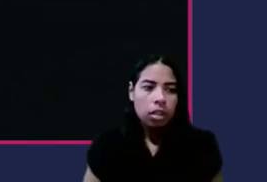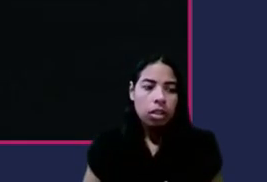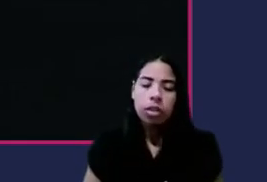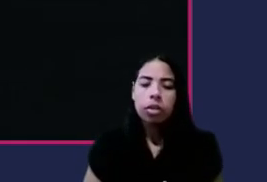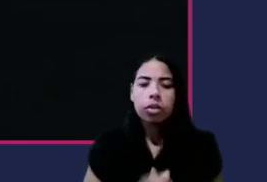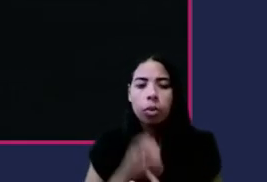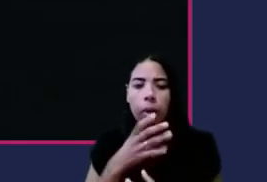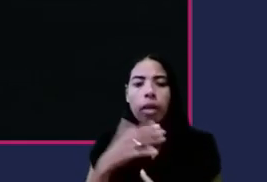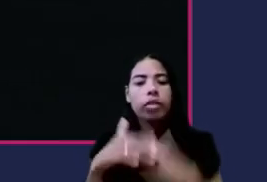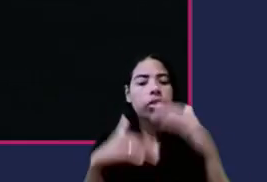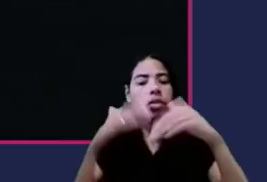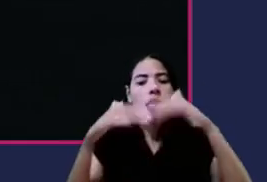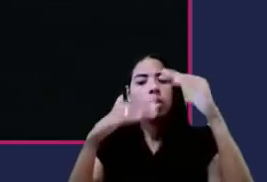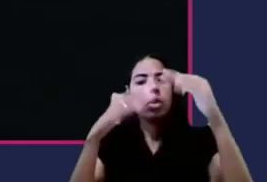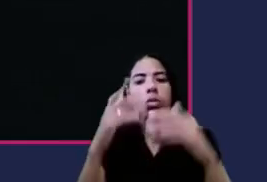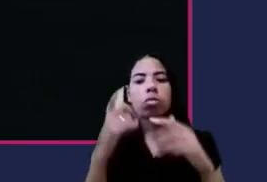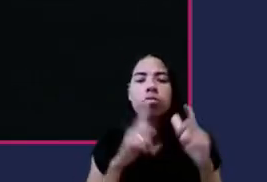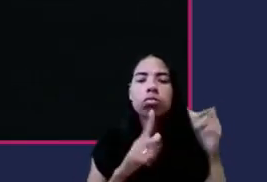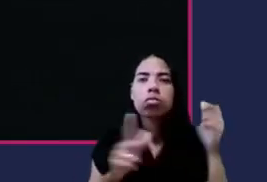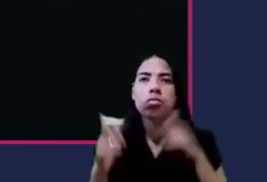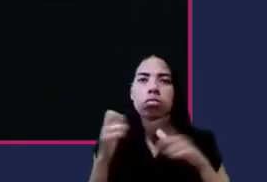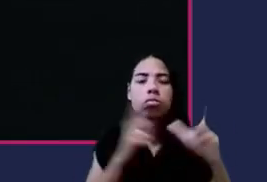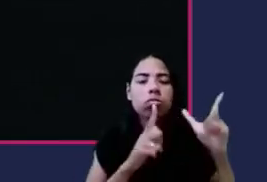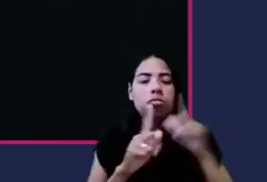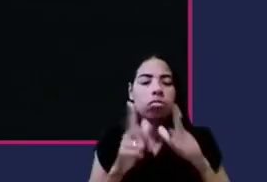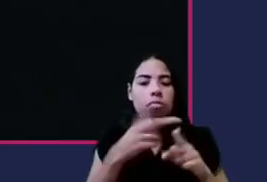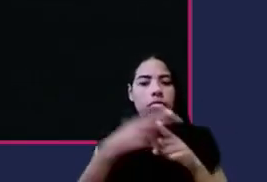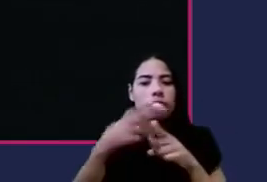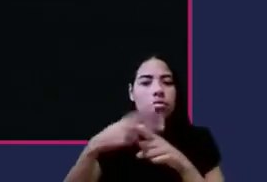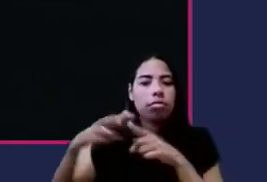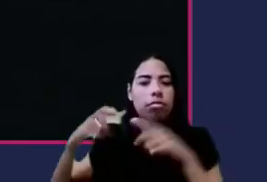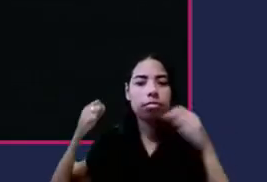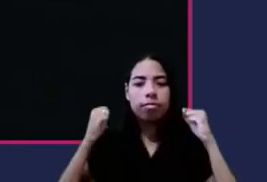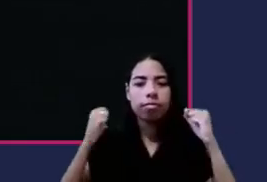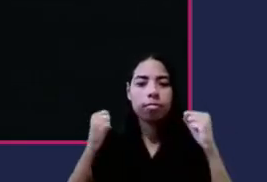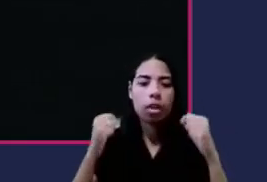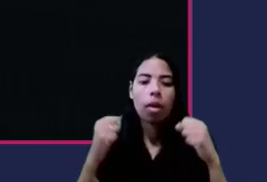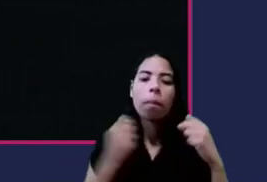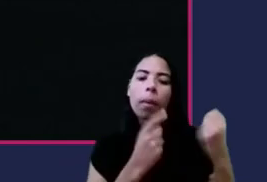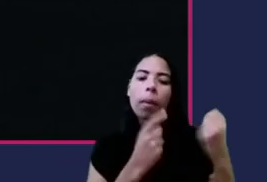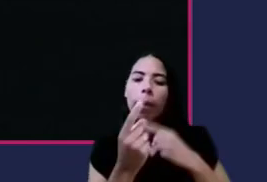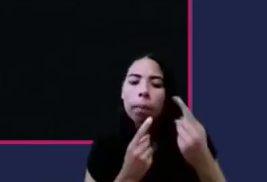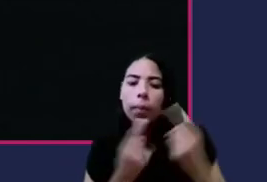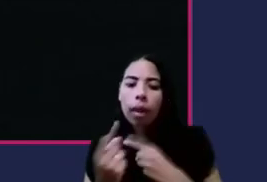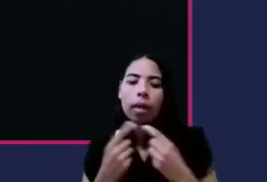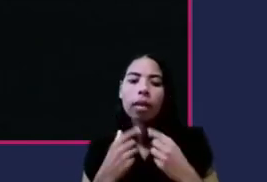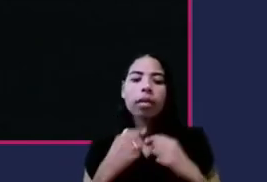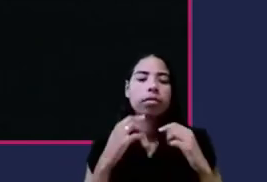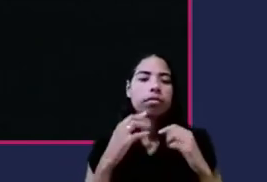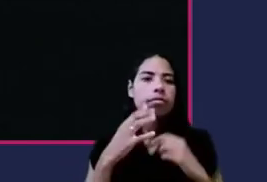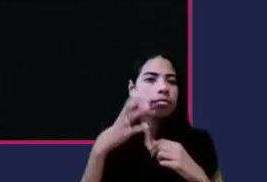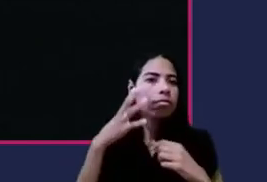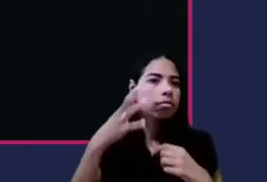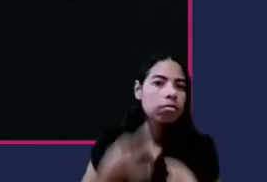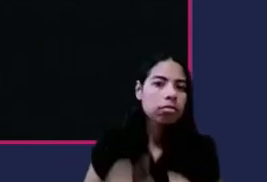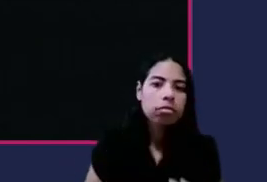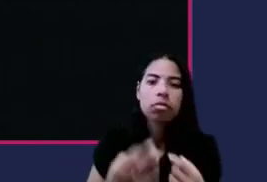possible audiences for you to research that you might want. And it was really something